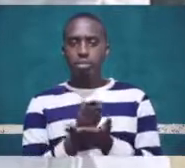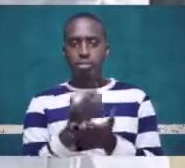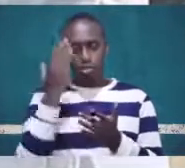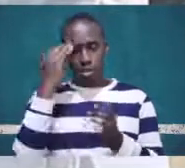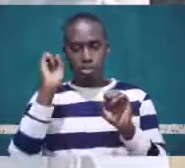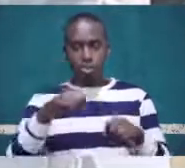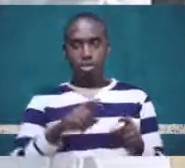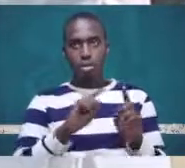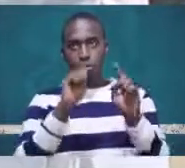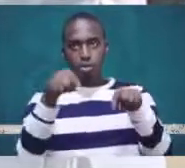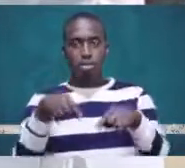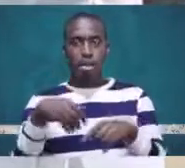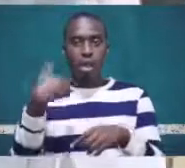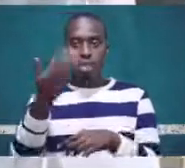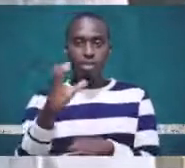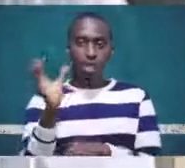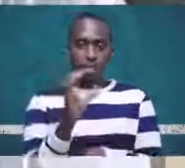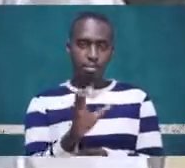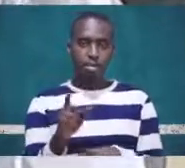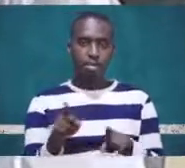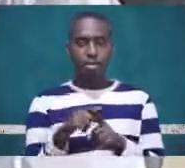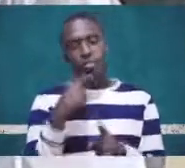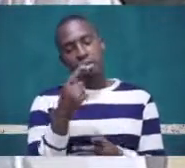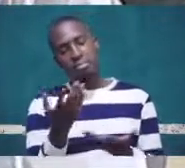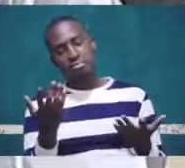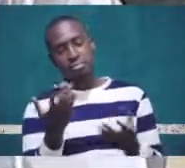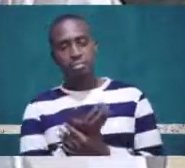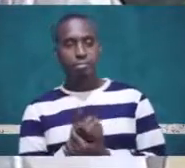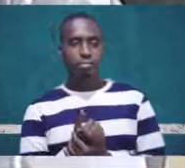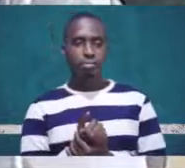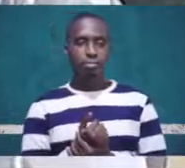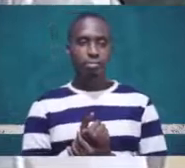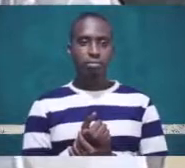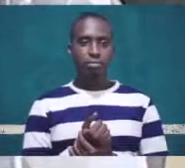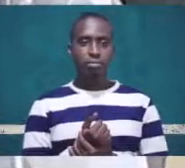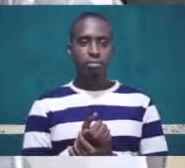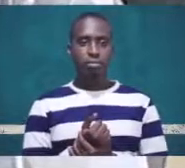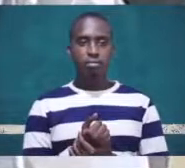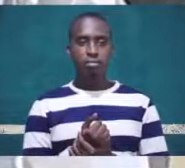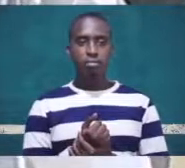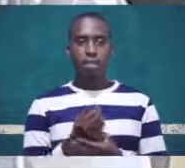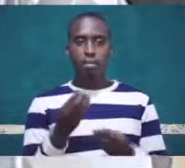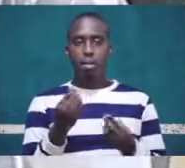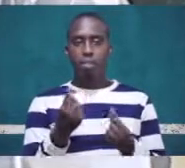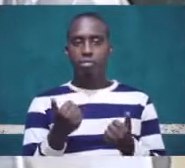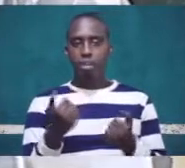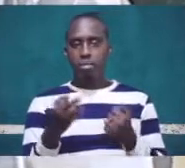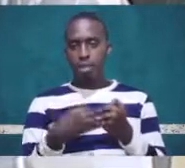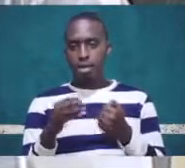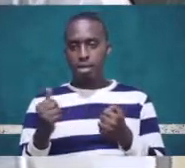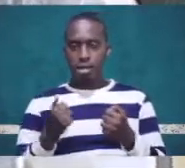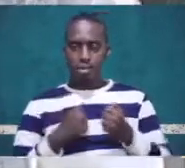go out from the company, maybe let's say it is, or you've spent 800 Rwanda